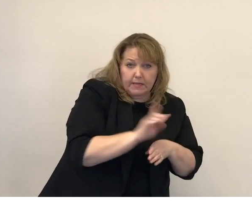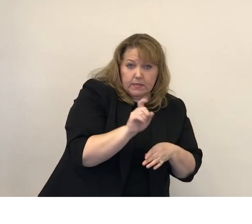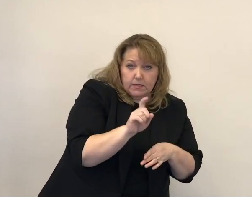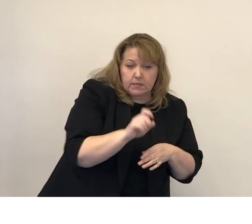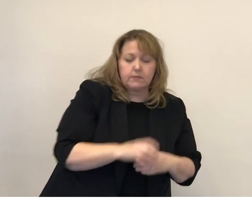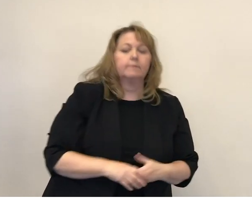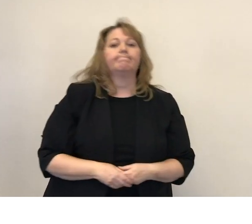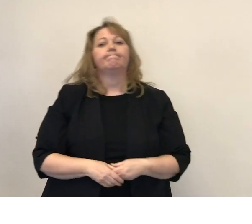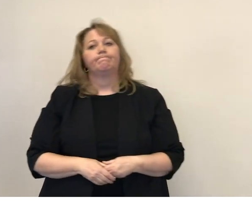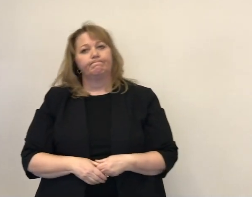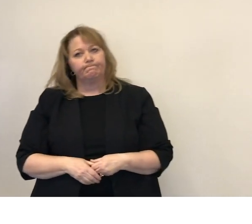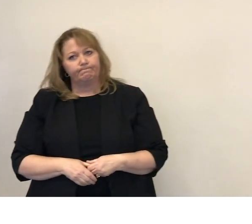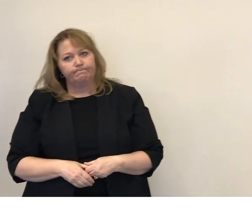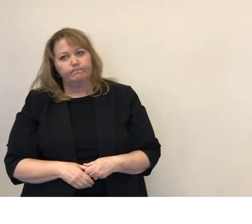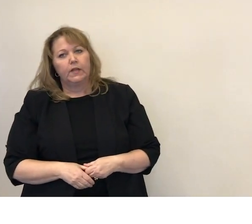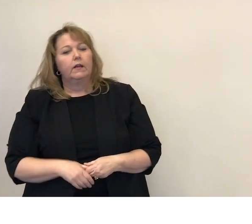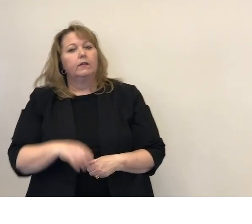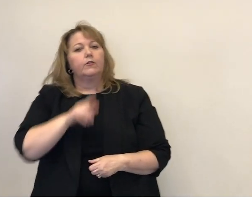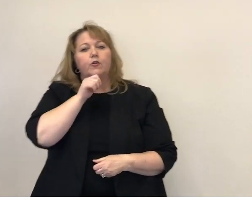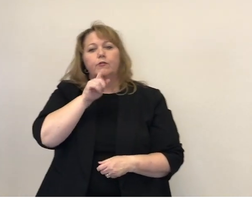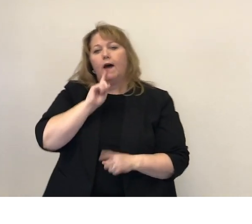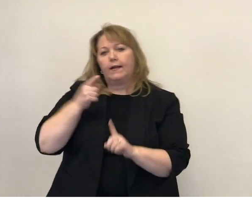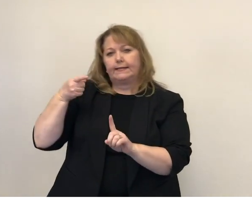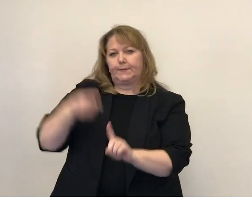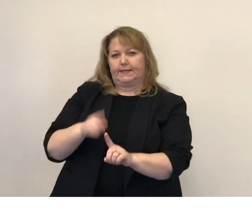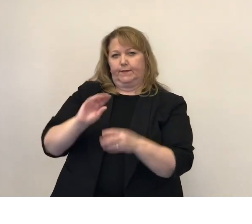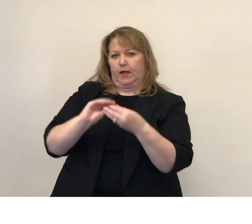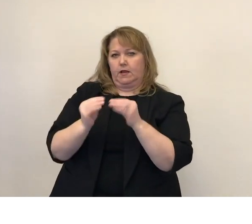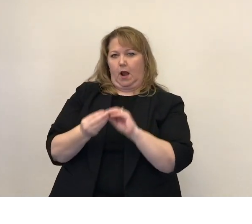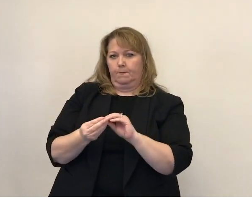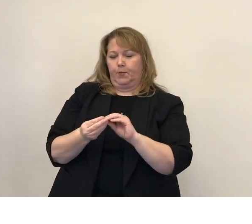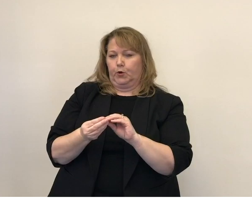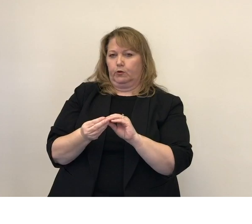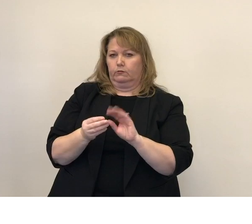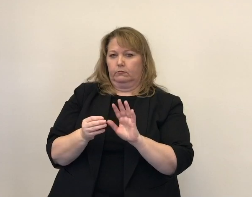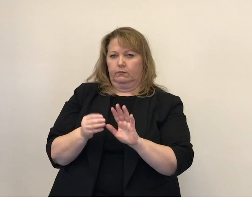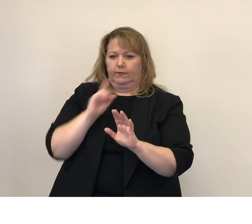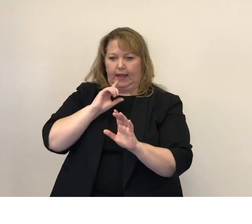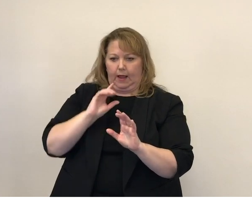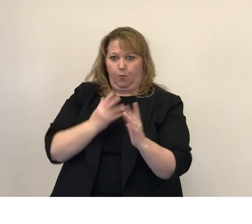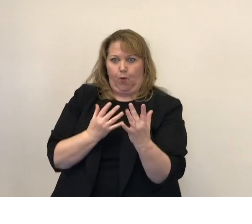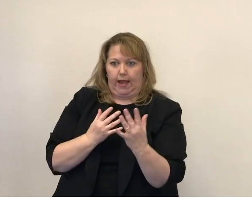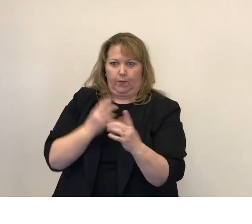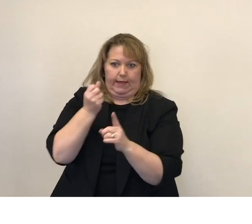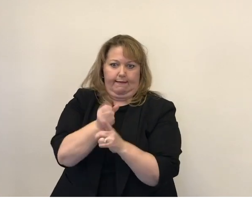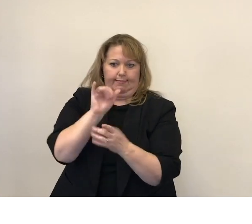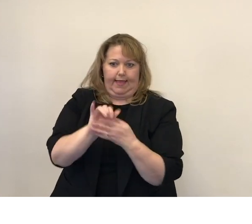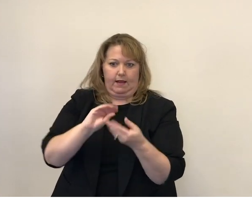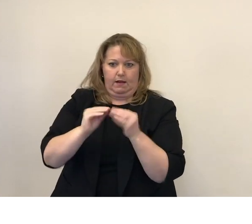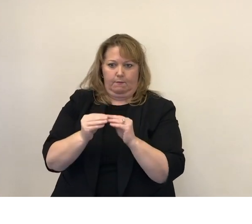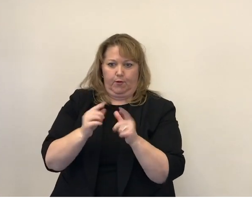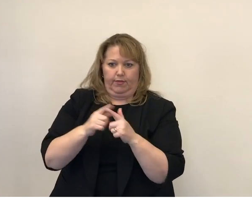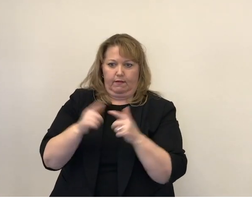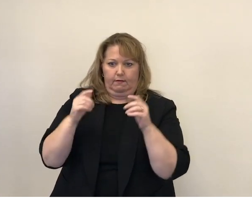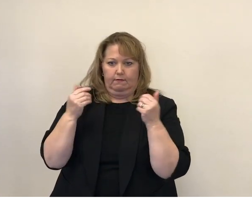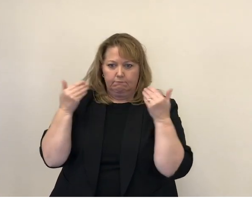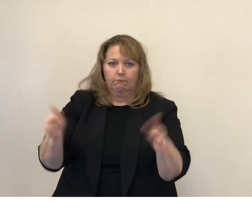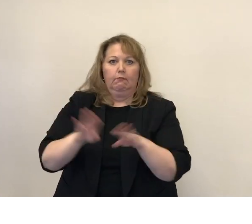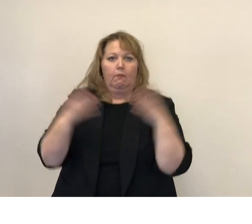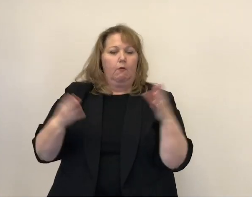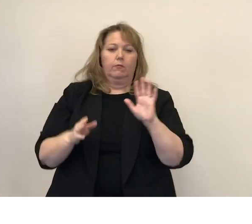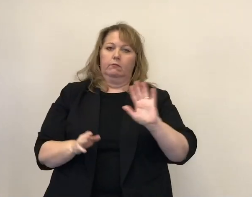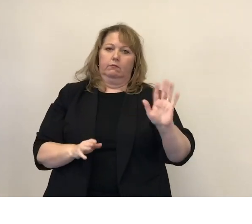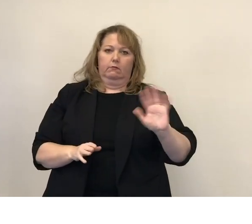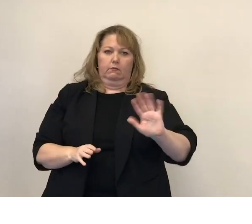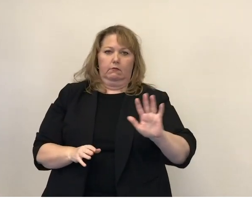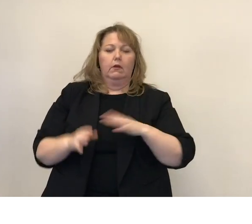basis. I consult with experts like Dr. Pandori, like our medical advising team, to come up with various analysis. I'm